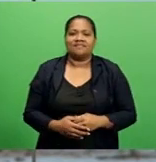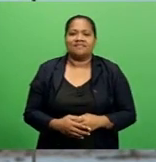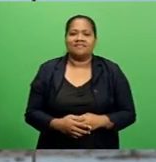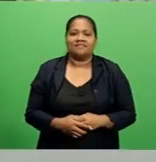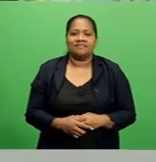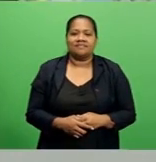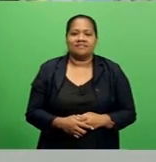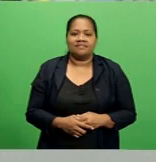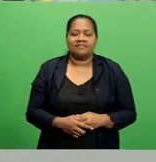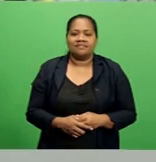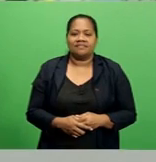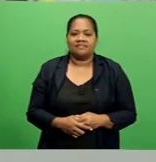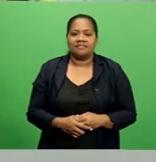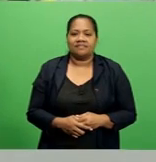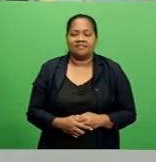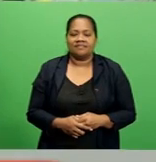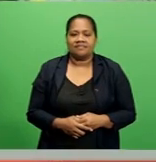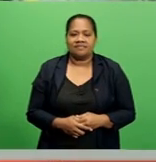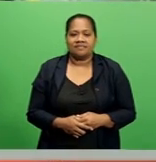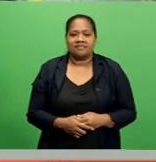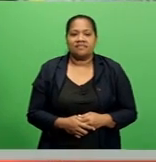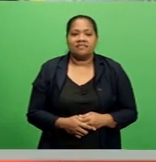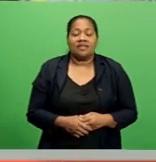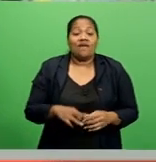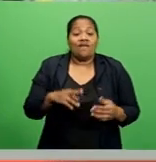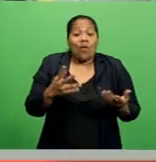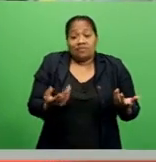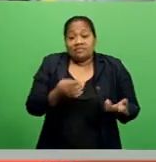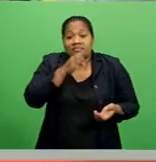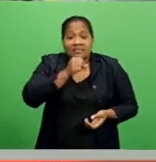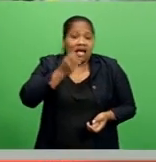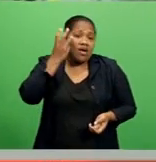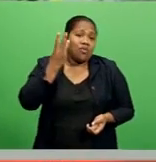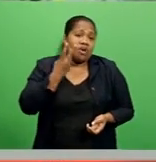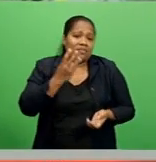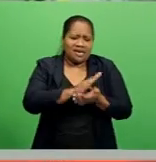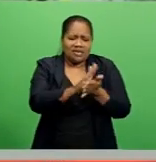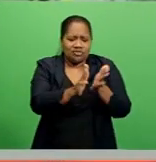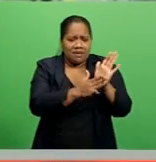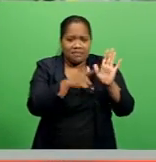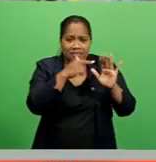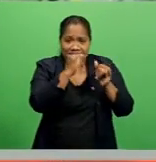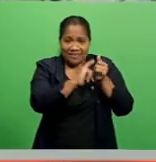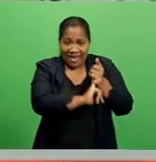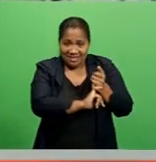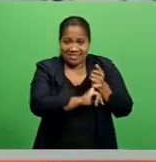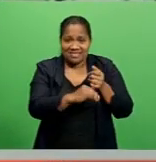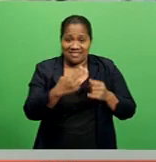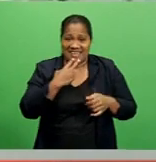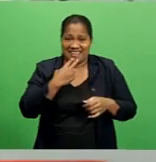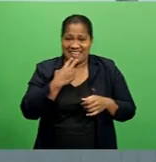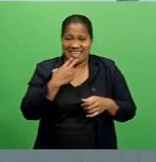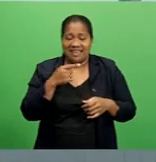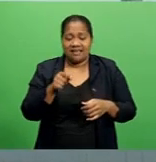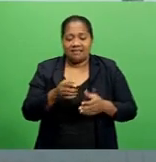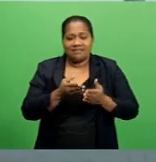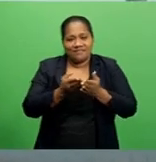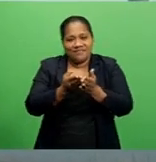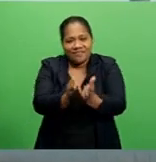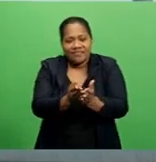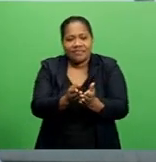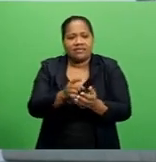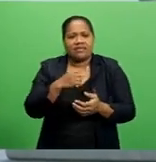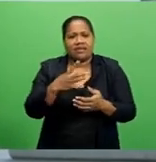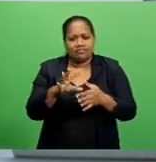reports. For the men and women of the HMAS Adelaide, their assistance is a testament of the